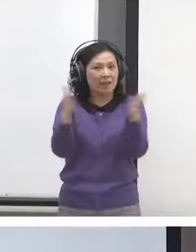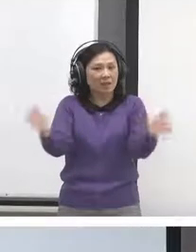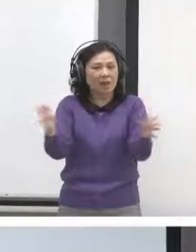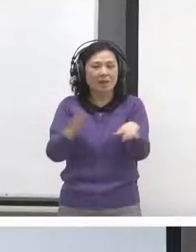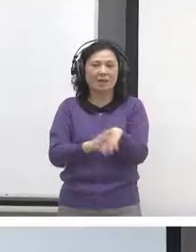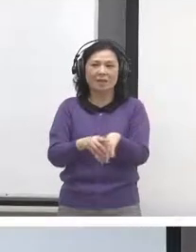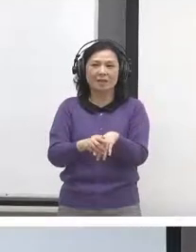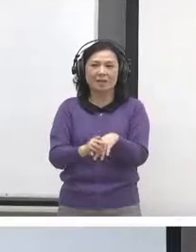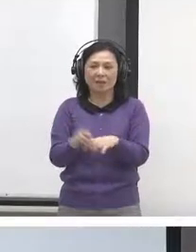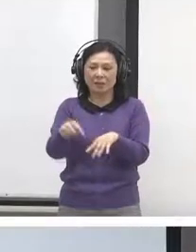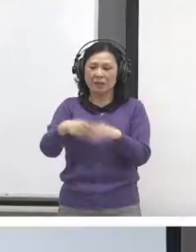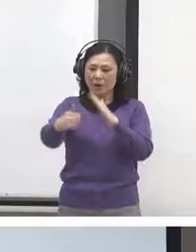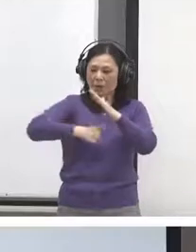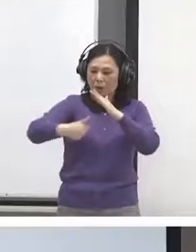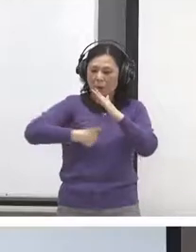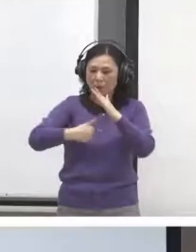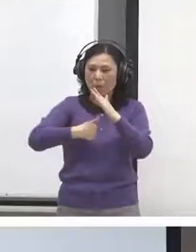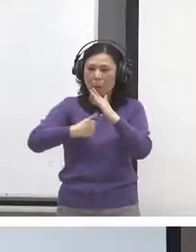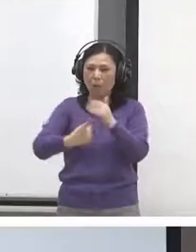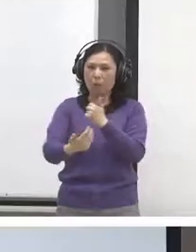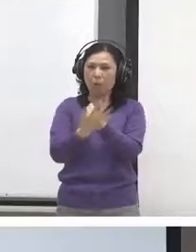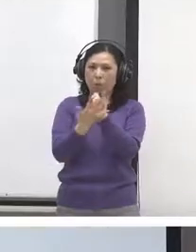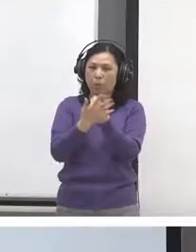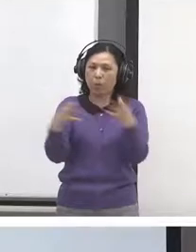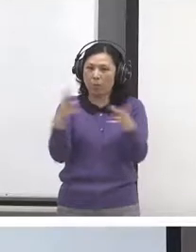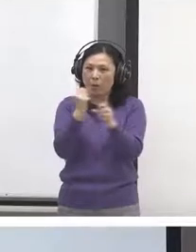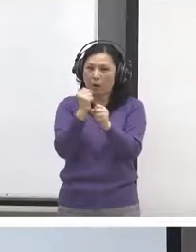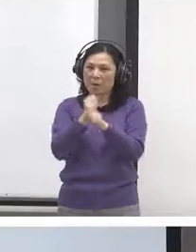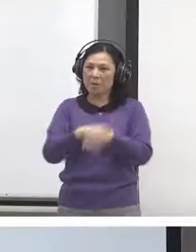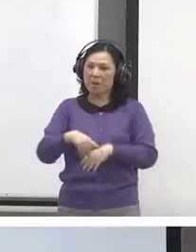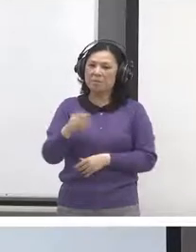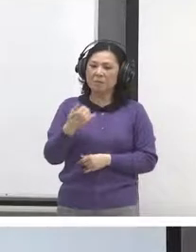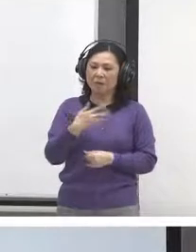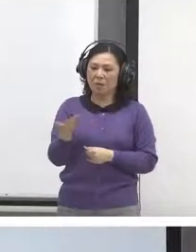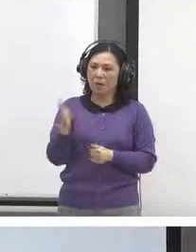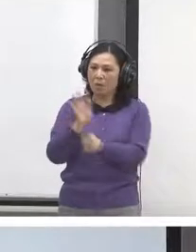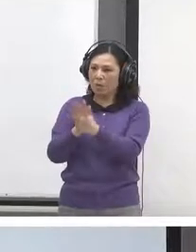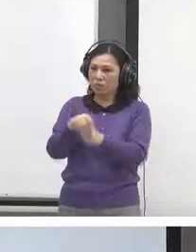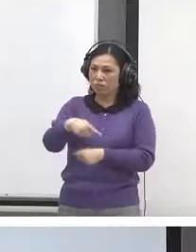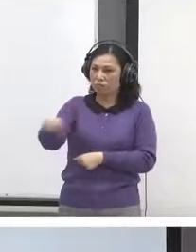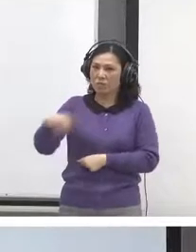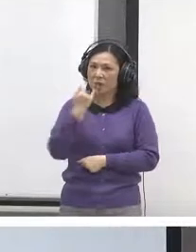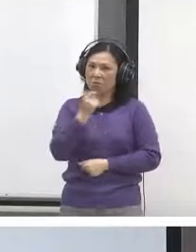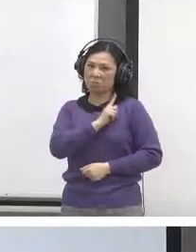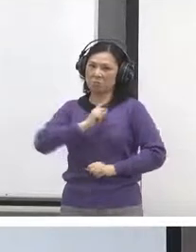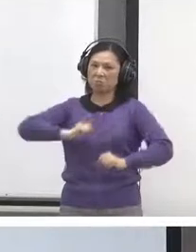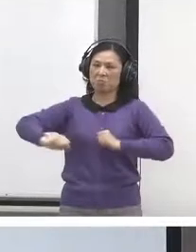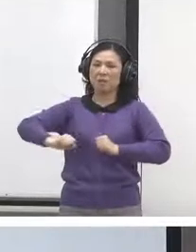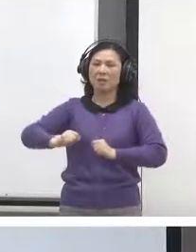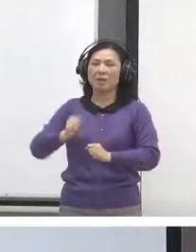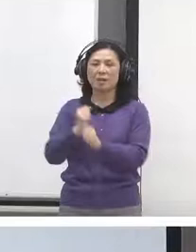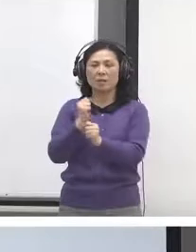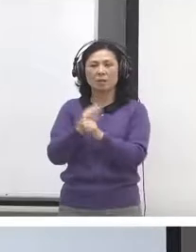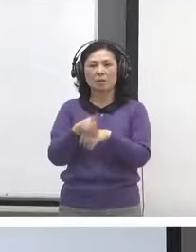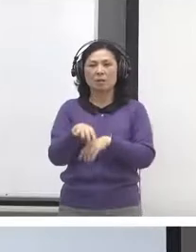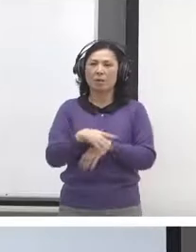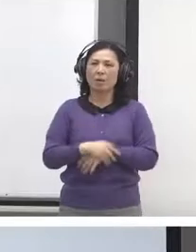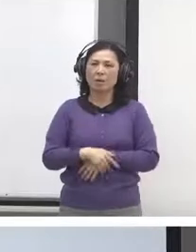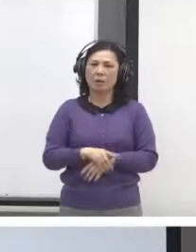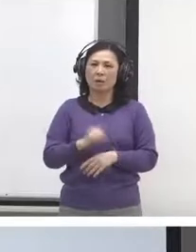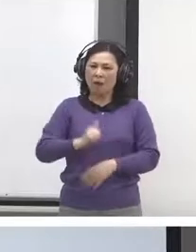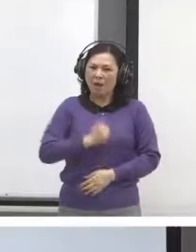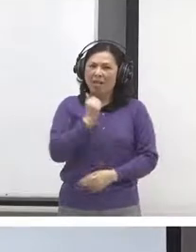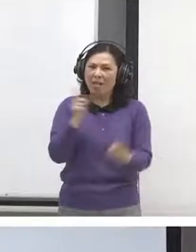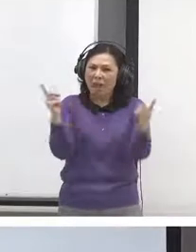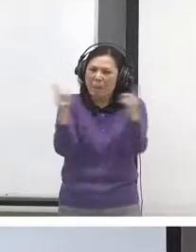onboarding in a limited time became difficult. But working alongside other groups like FreeNet Toronto, R Networks, Free Geek,